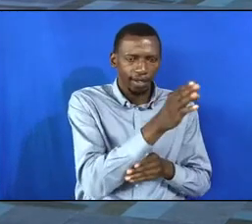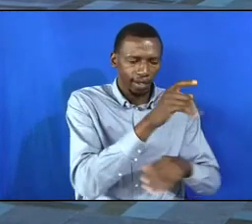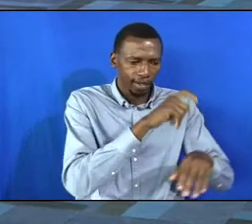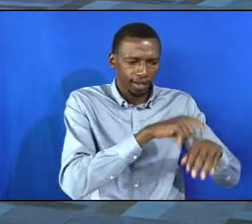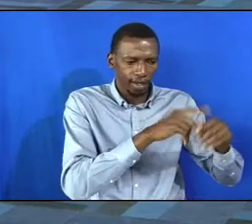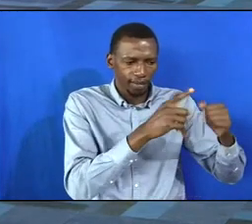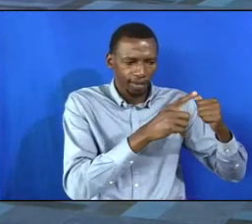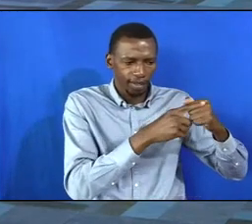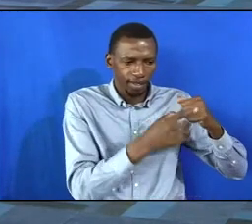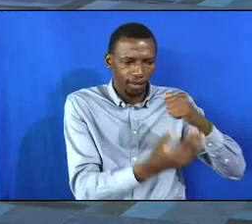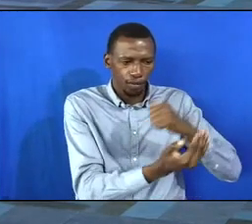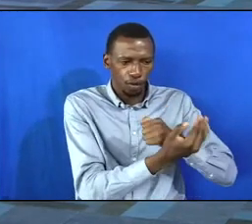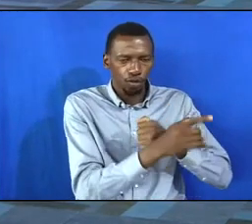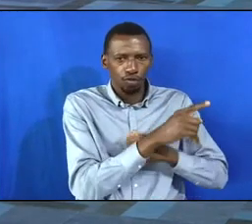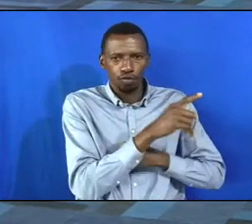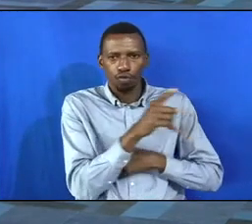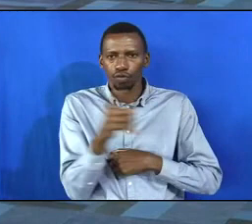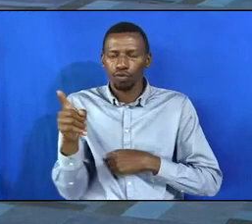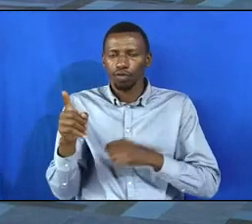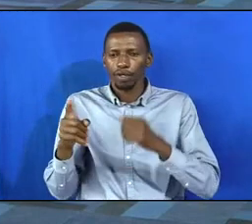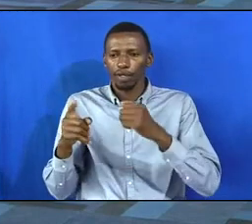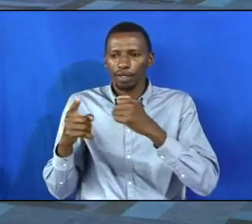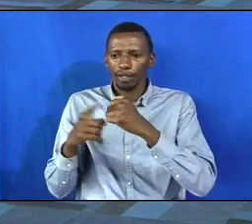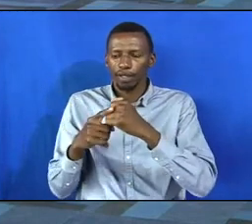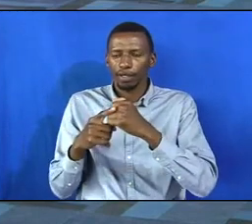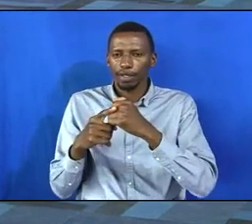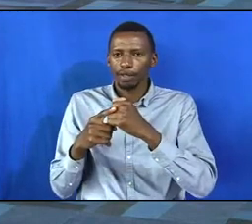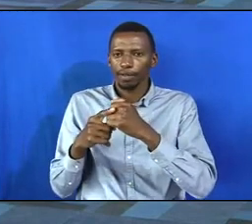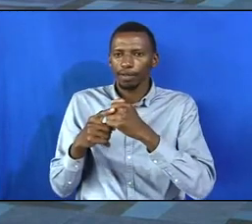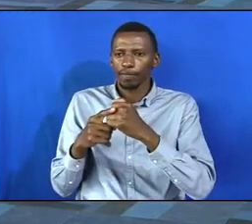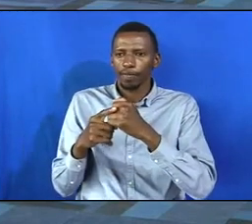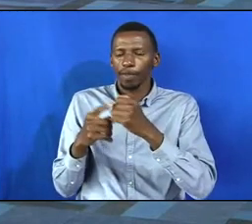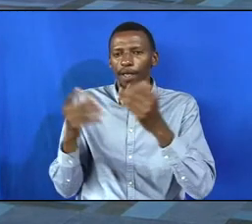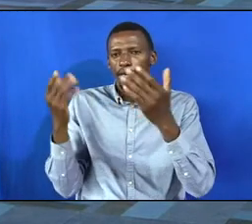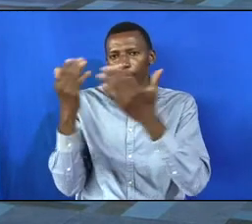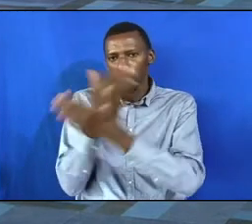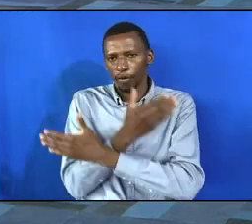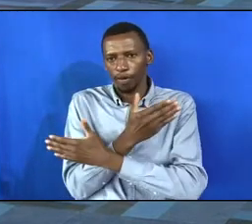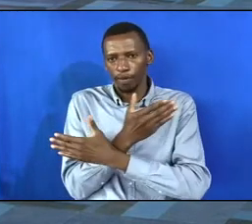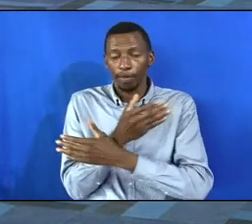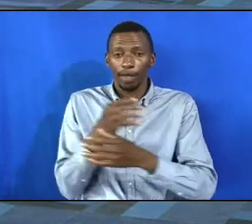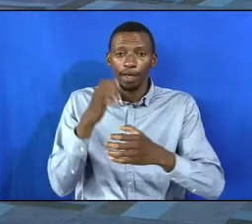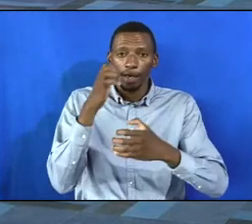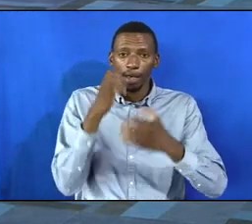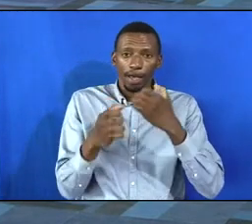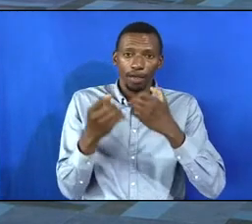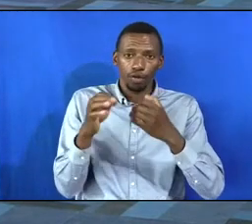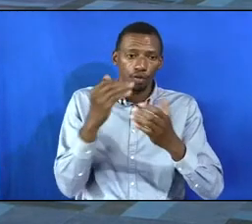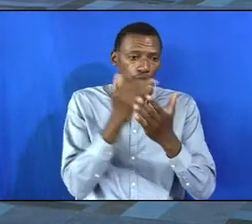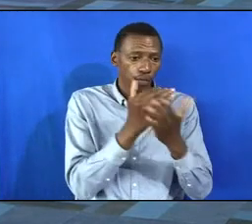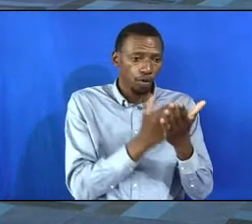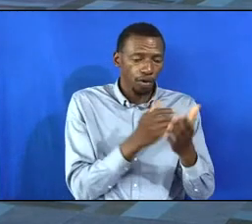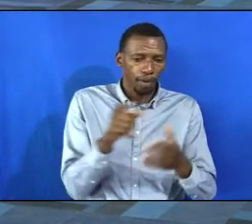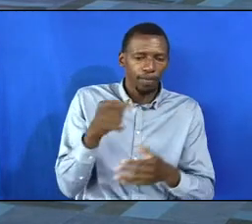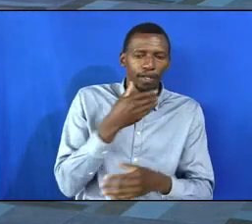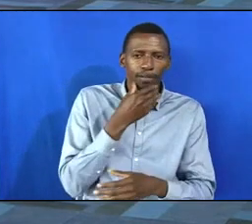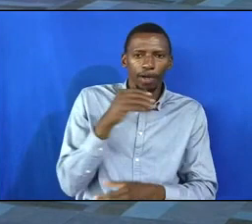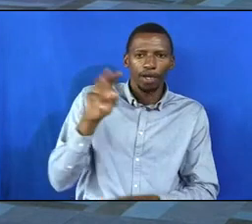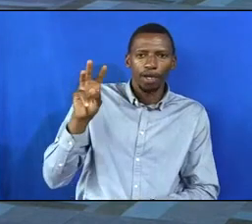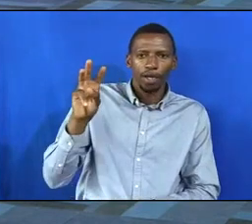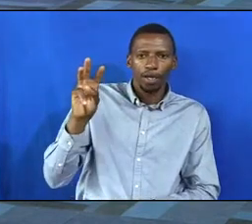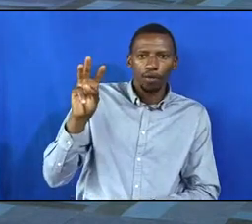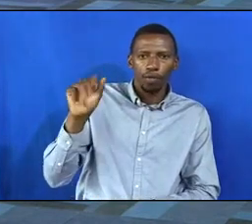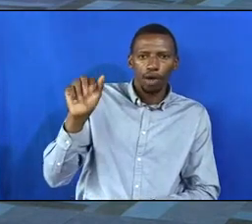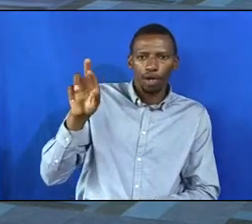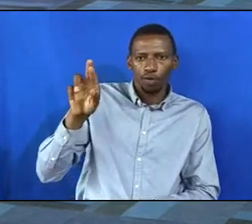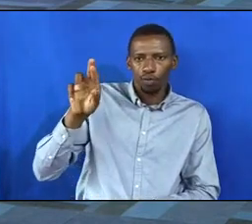6 p.m. And by the end of the program, Maroria had 3 jobs. And we